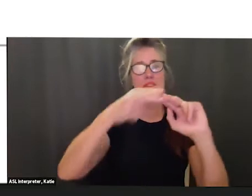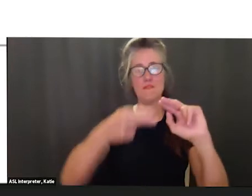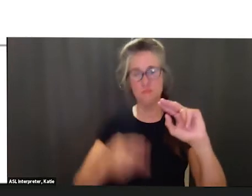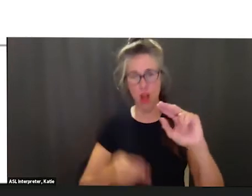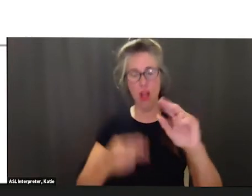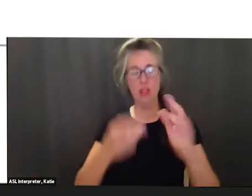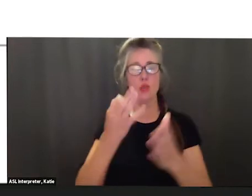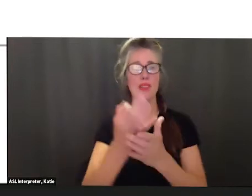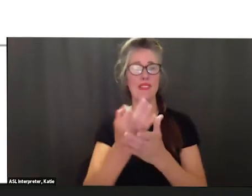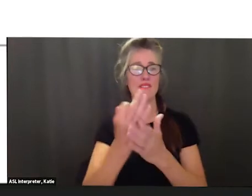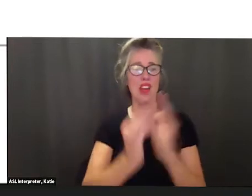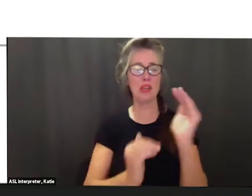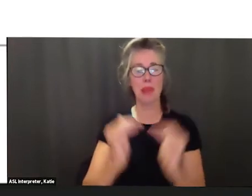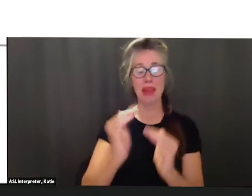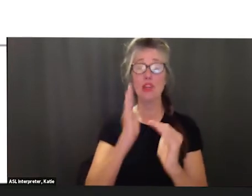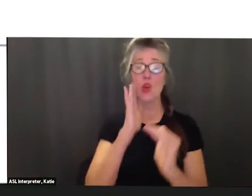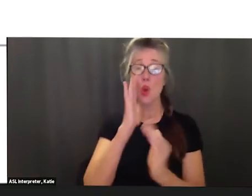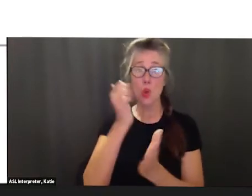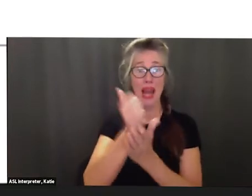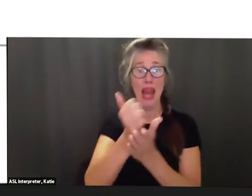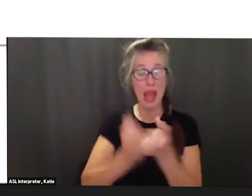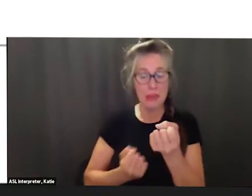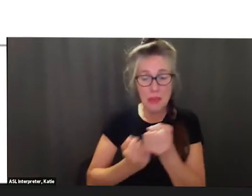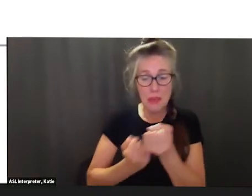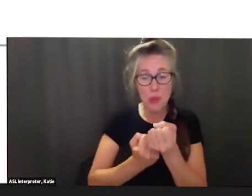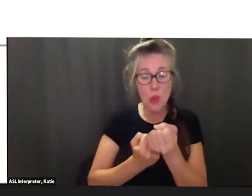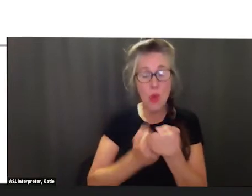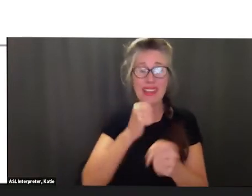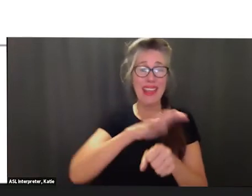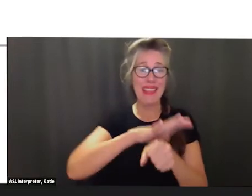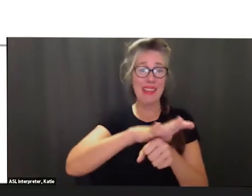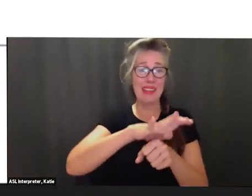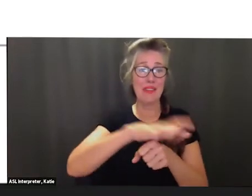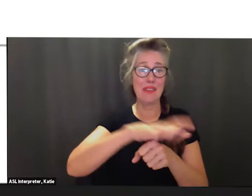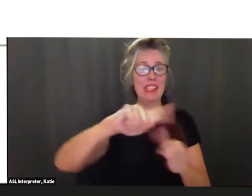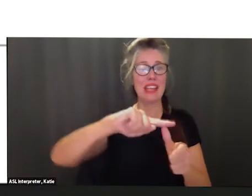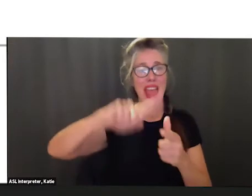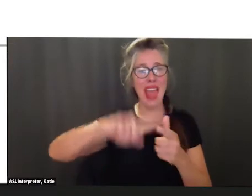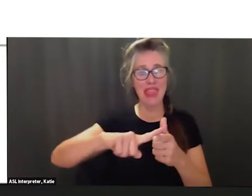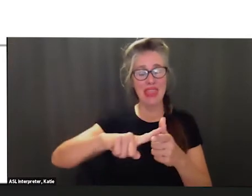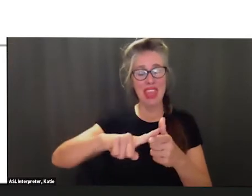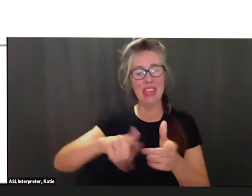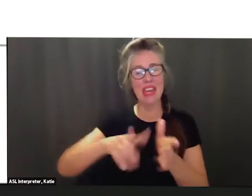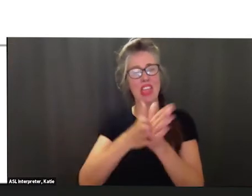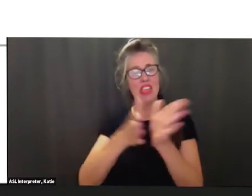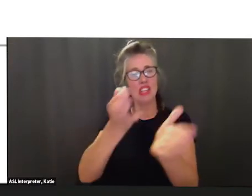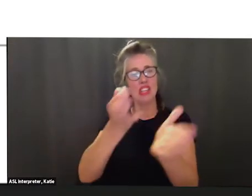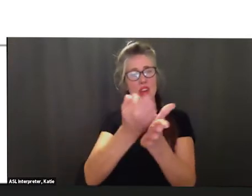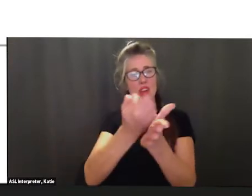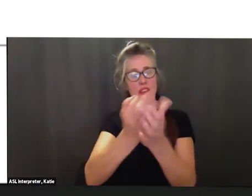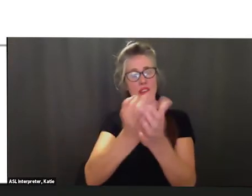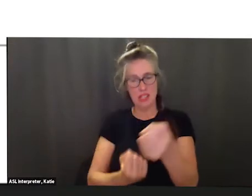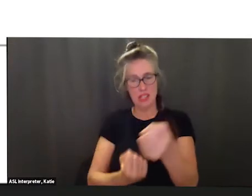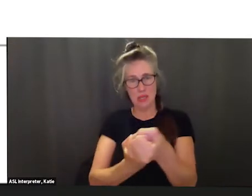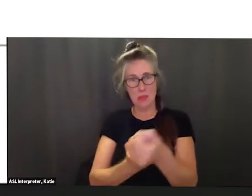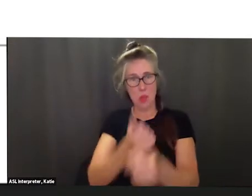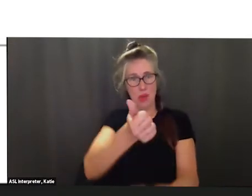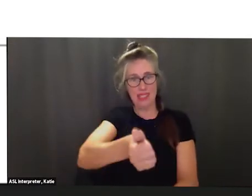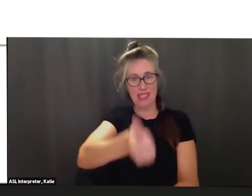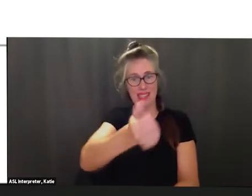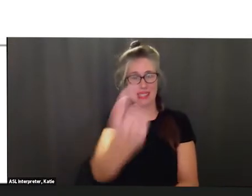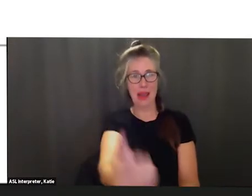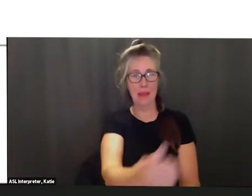help with that deficit and it makes the general fund stand on itself by itself more.